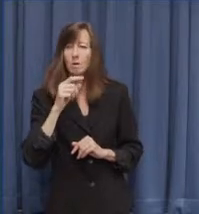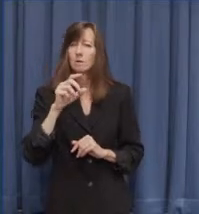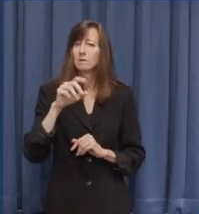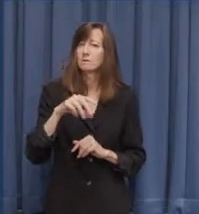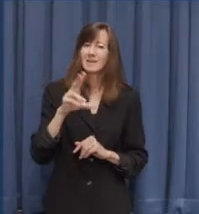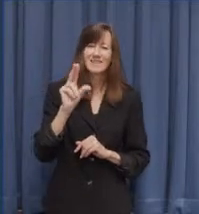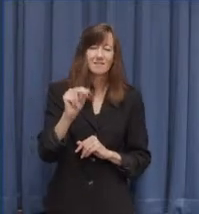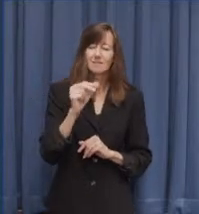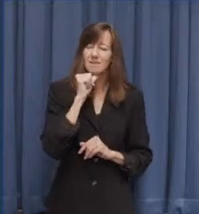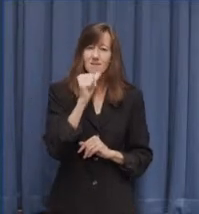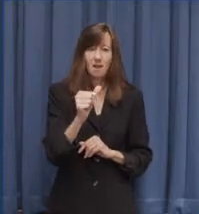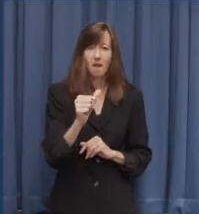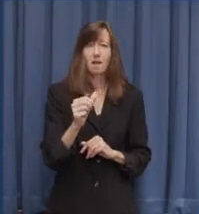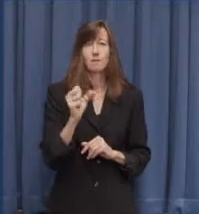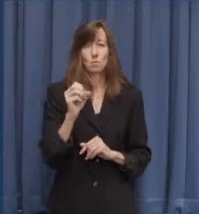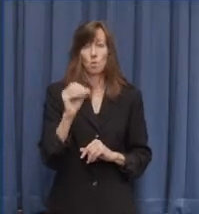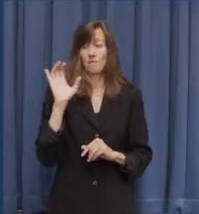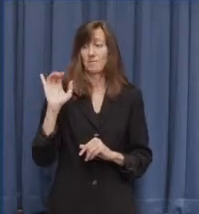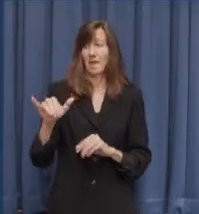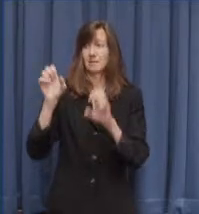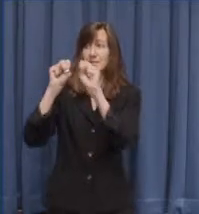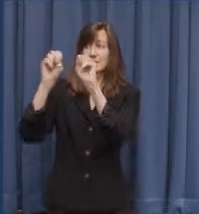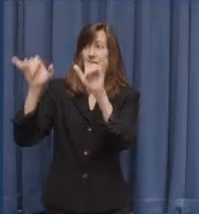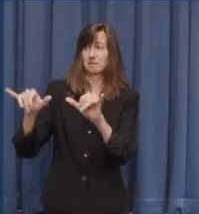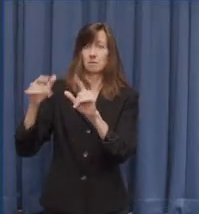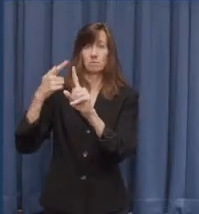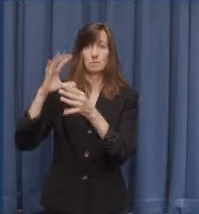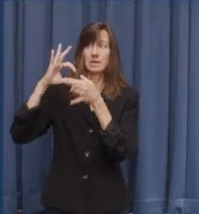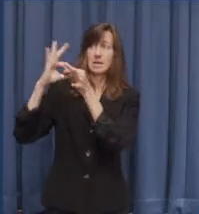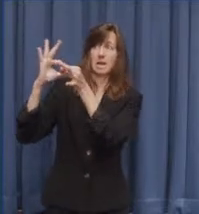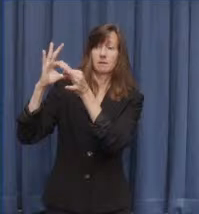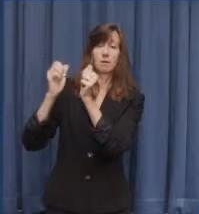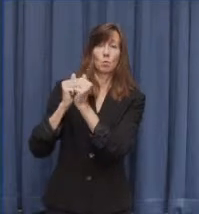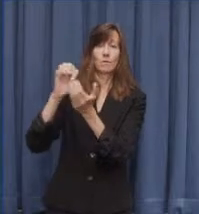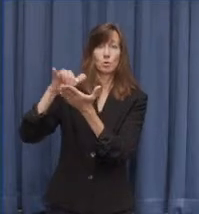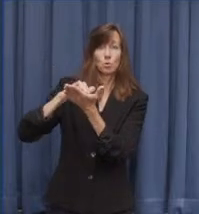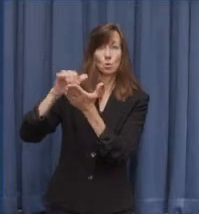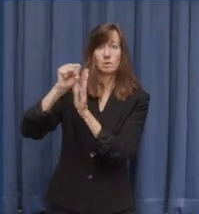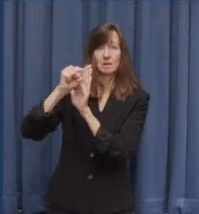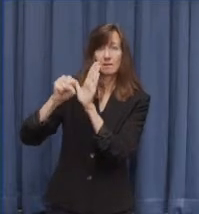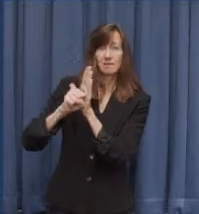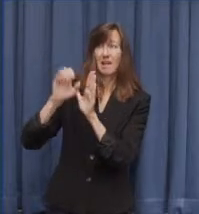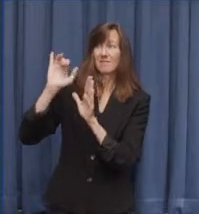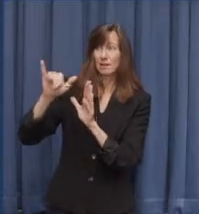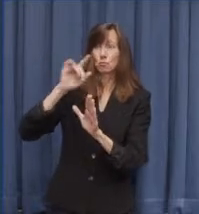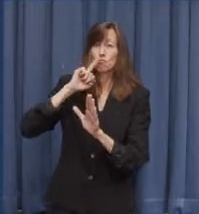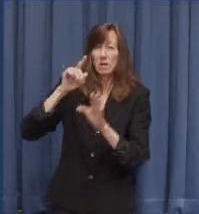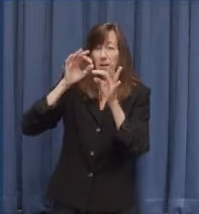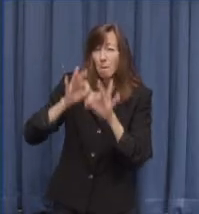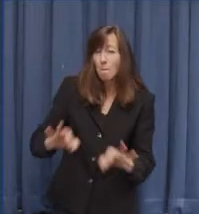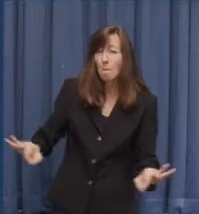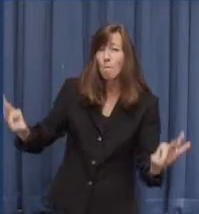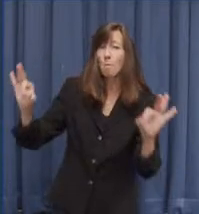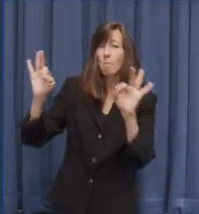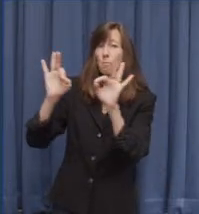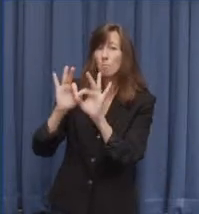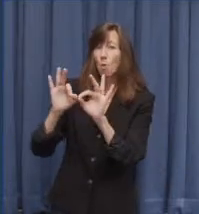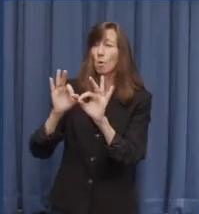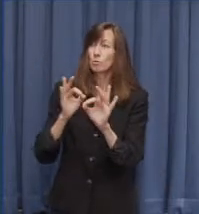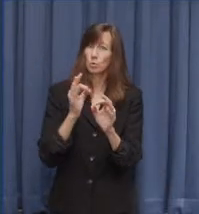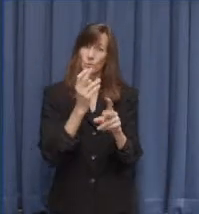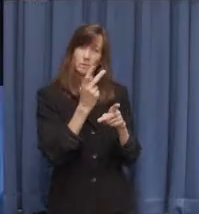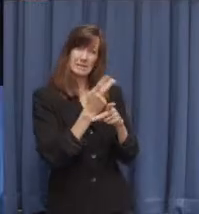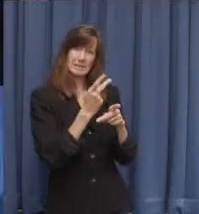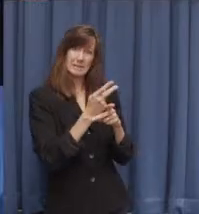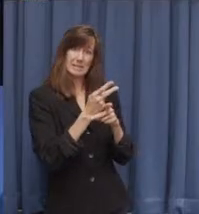is proven very effective and has been key to our ability to contain these initial outbreaks. So if you get that call, I know it's a little